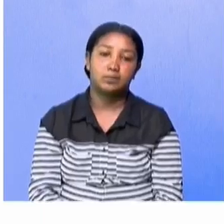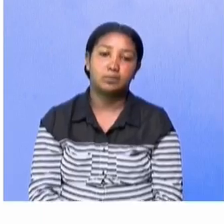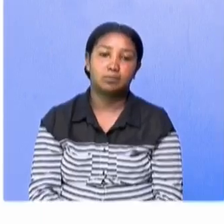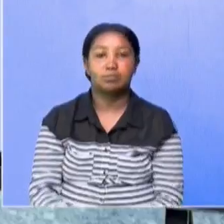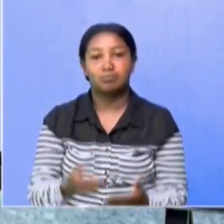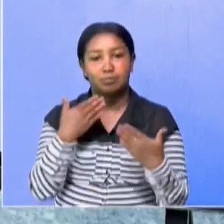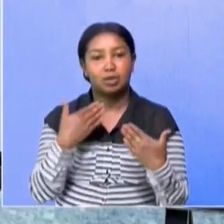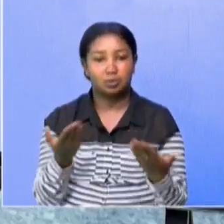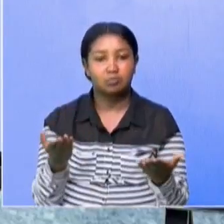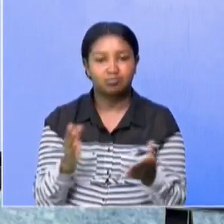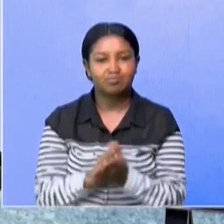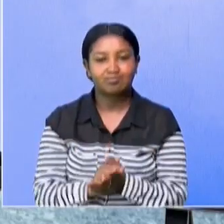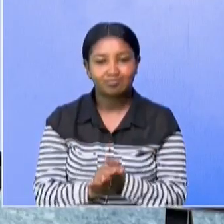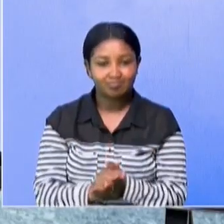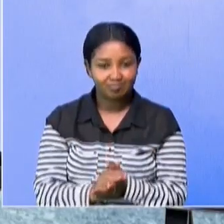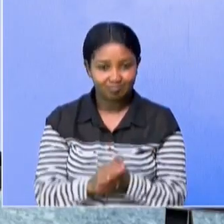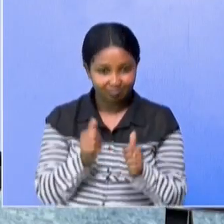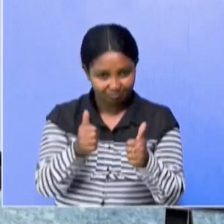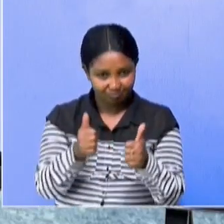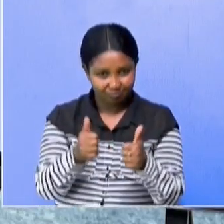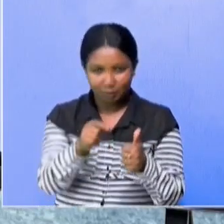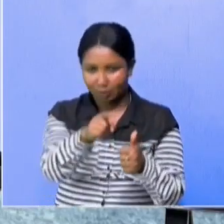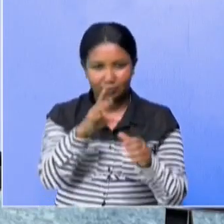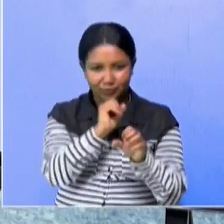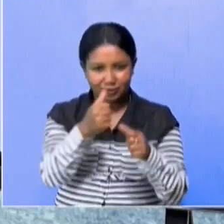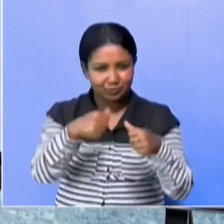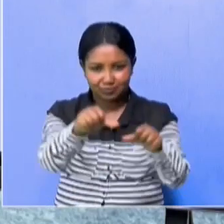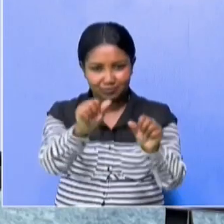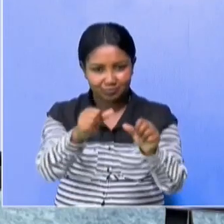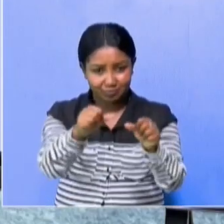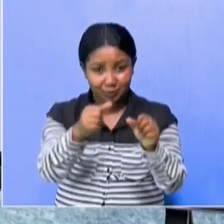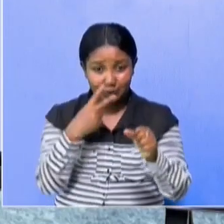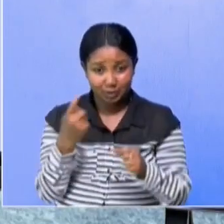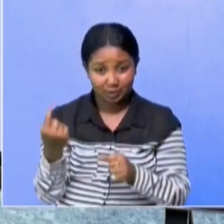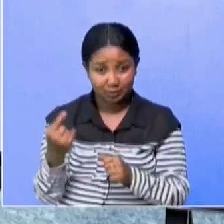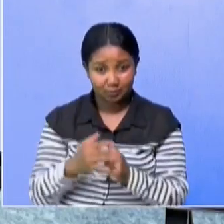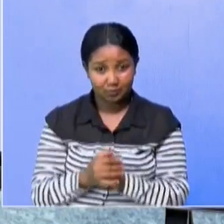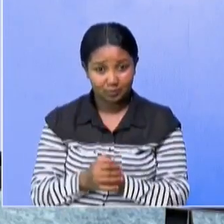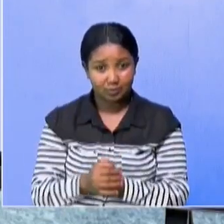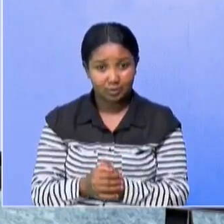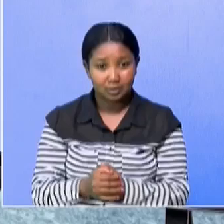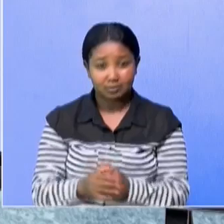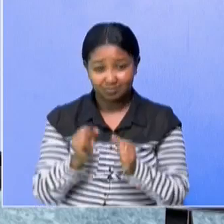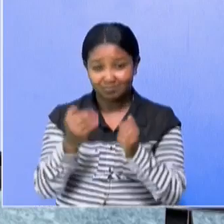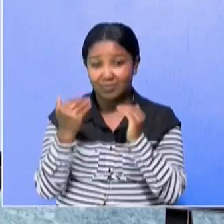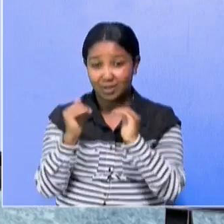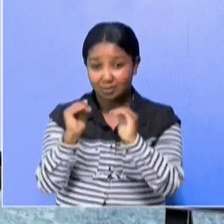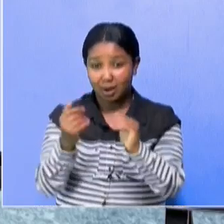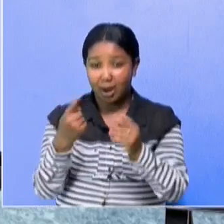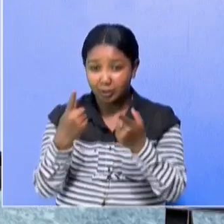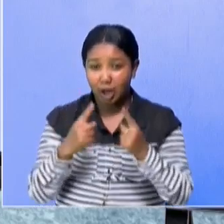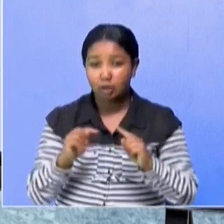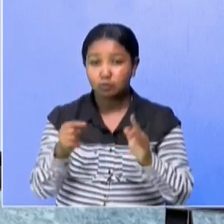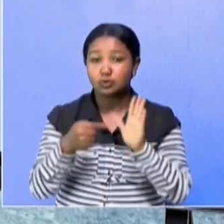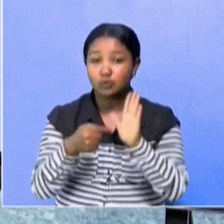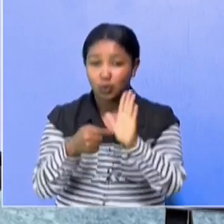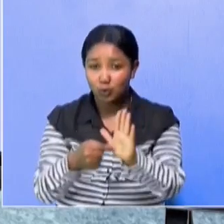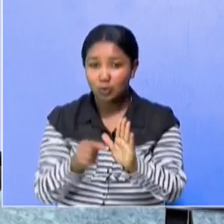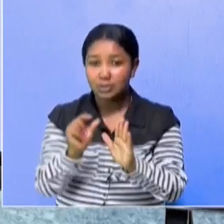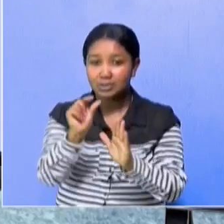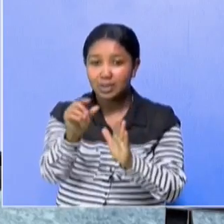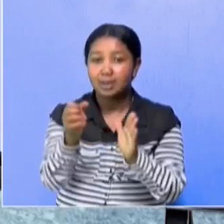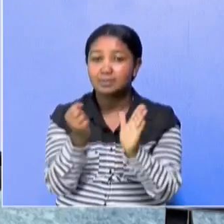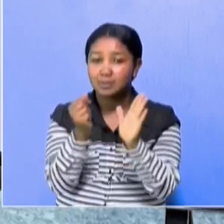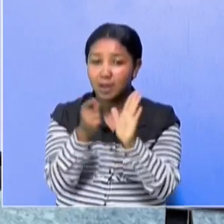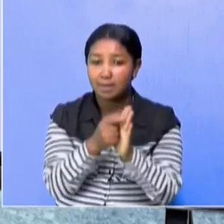And thanks so much. Now you are welcome to finish this paragraph. You see now, as much as possible, I tried to show you that some